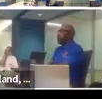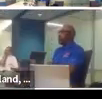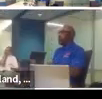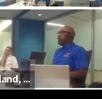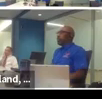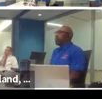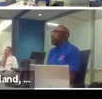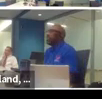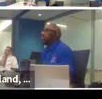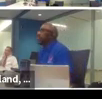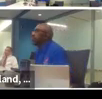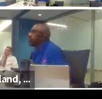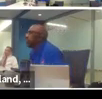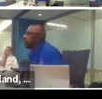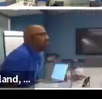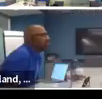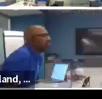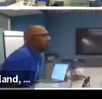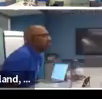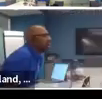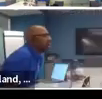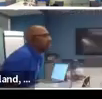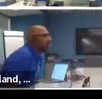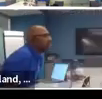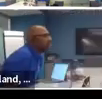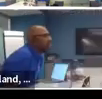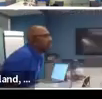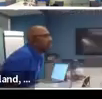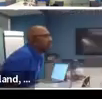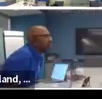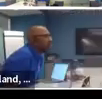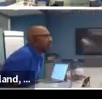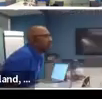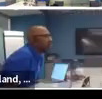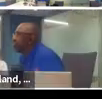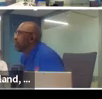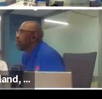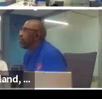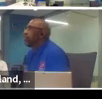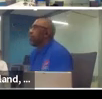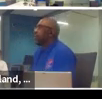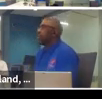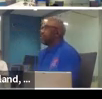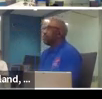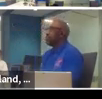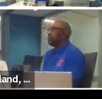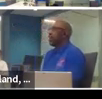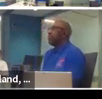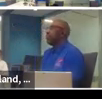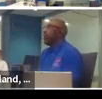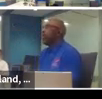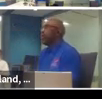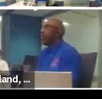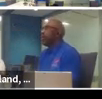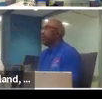companion services places restrictions that do not exist in the waiver regulations. The regulations do